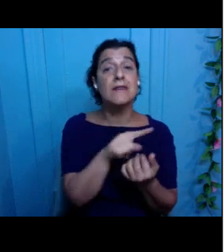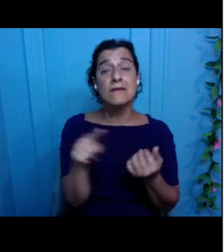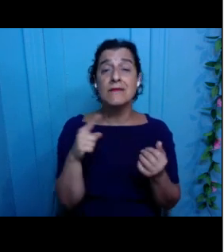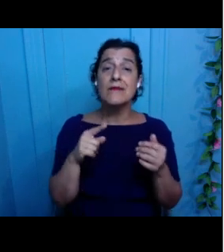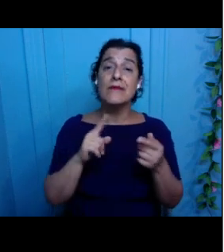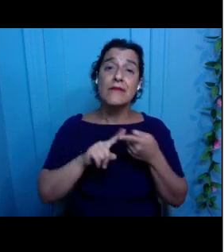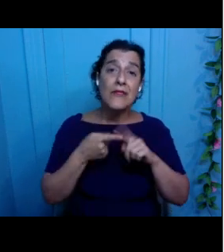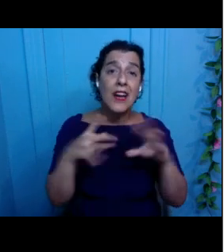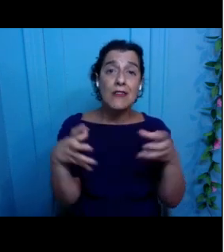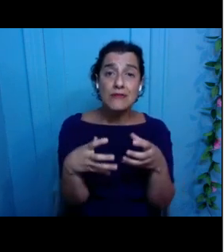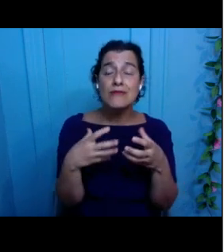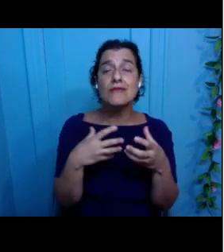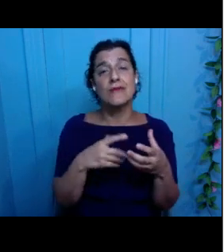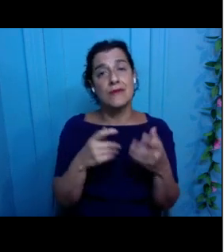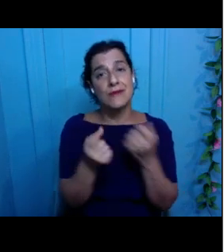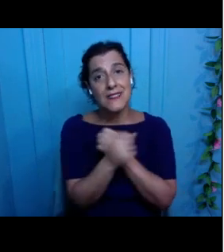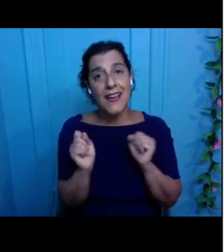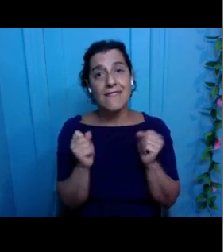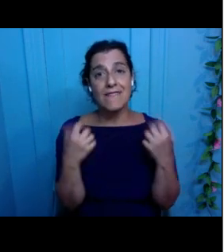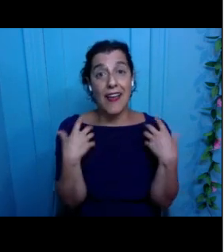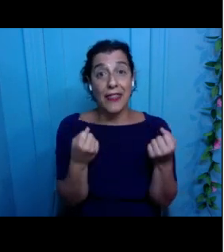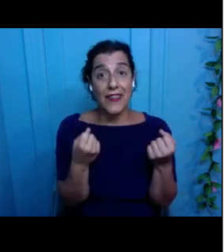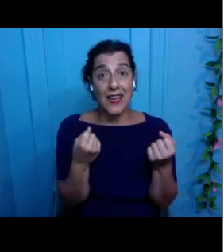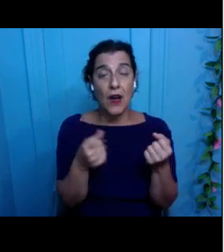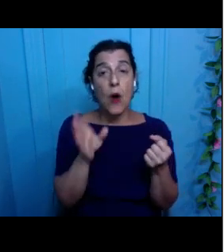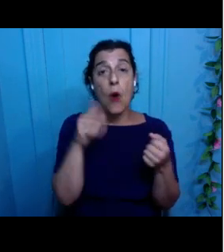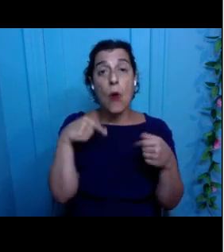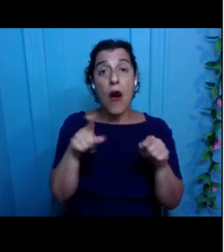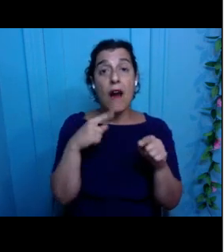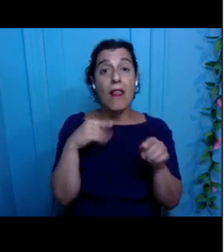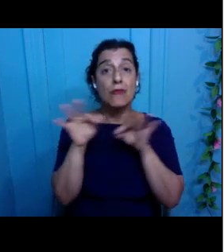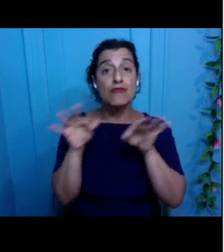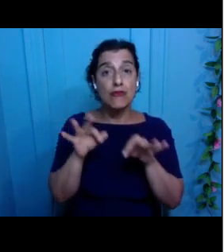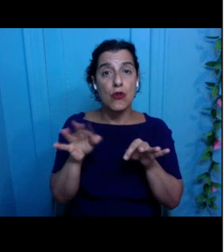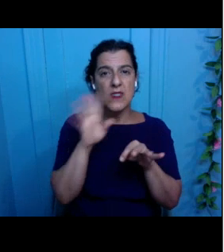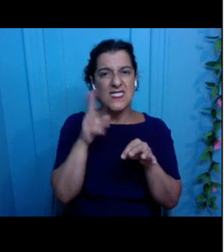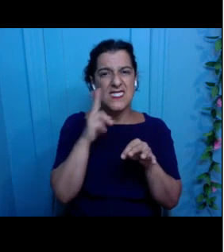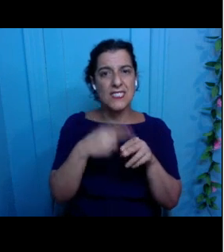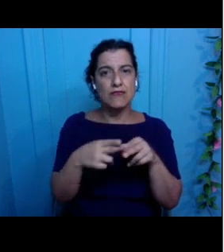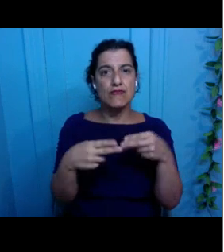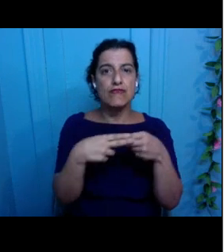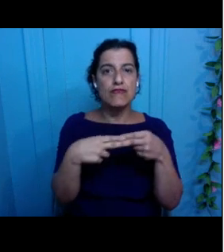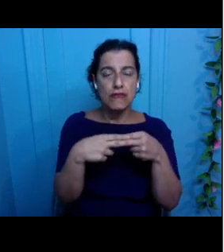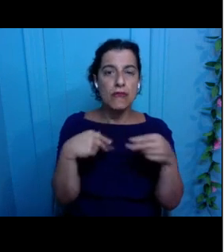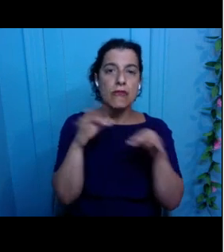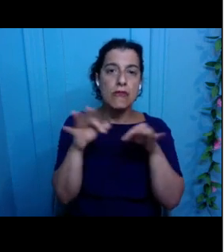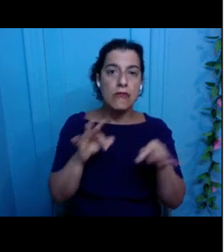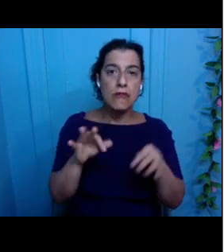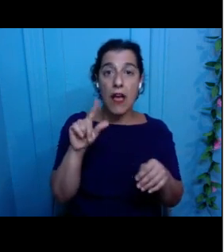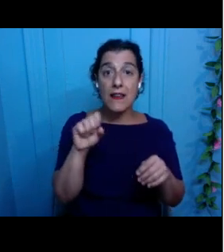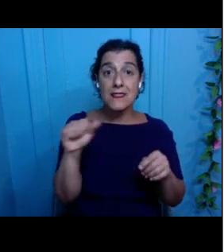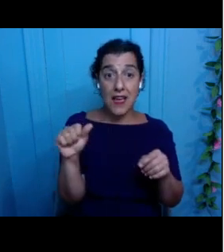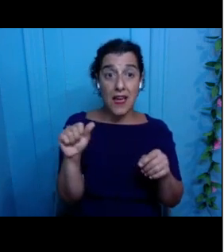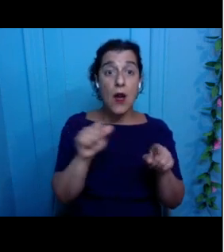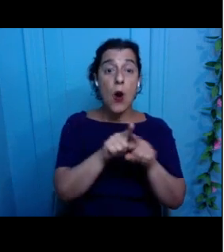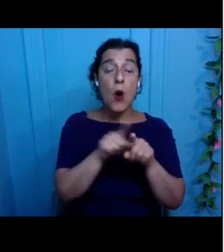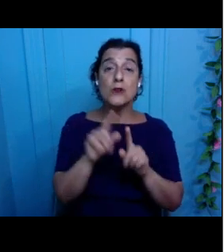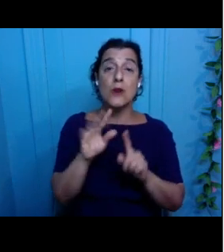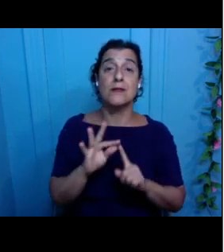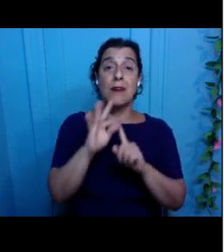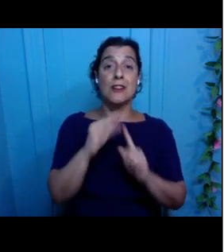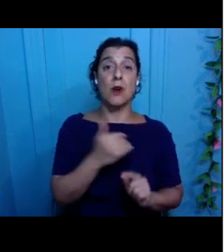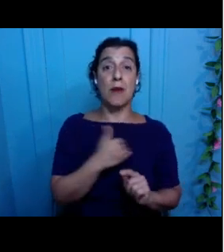you'll be seeing a brief slideshow about the LSA and what we do. You'll also see some information about a special membership discount